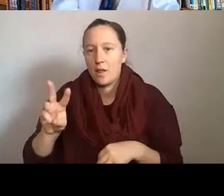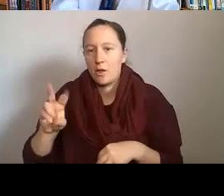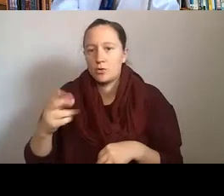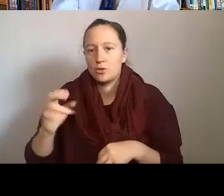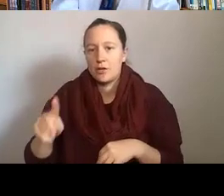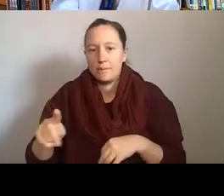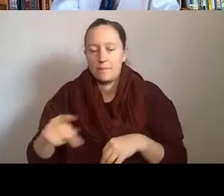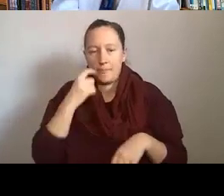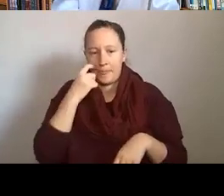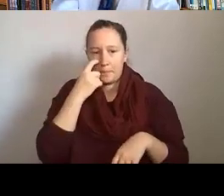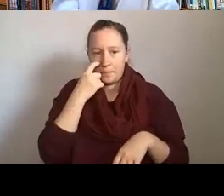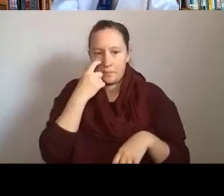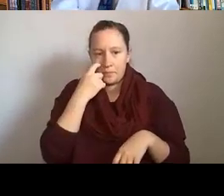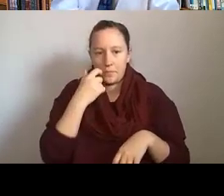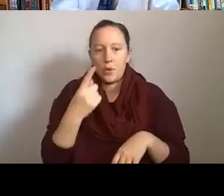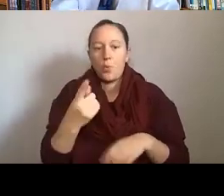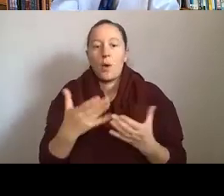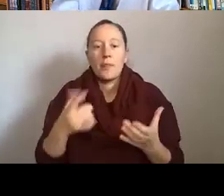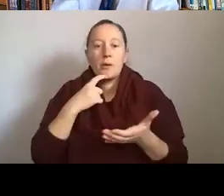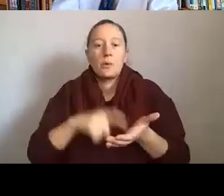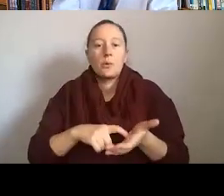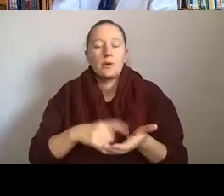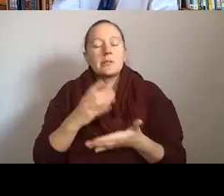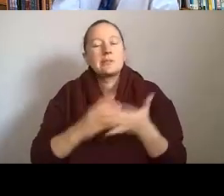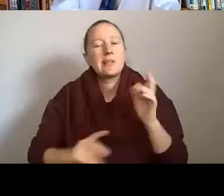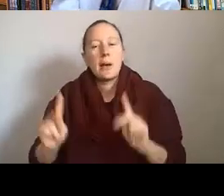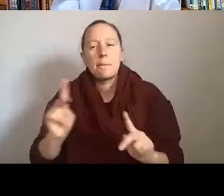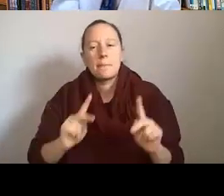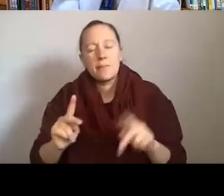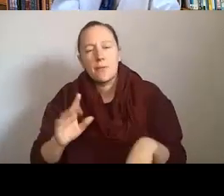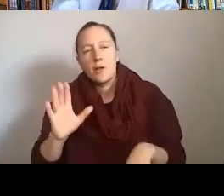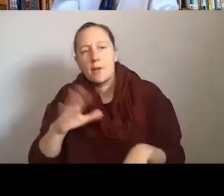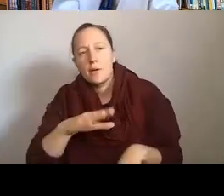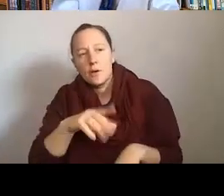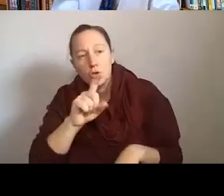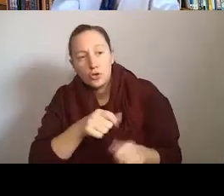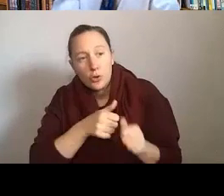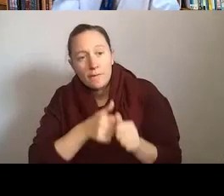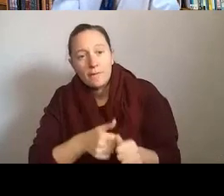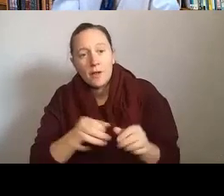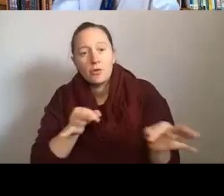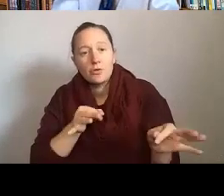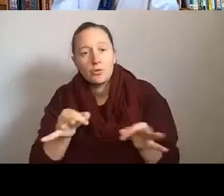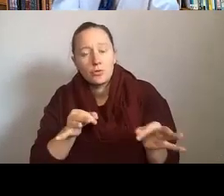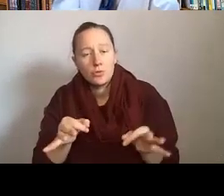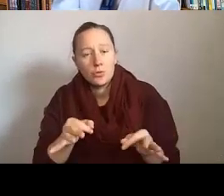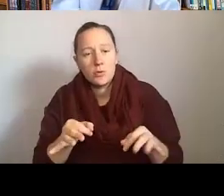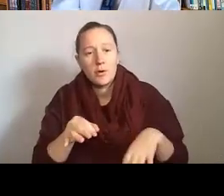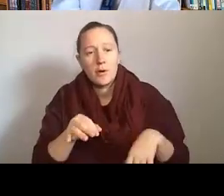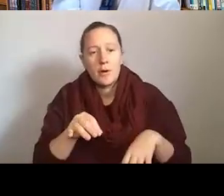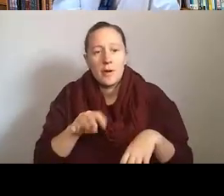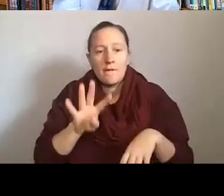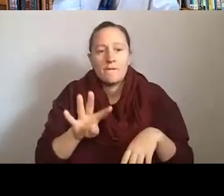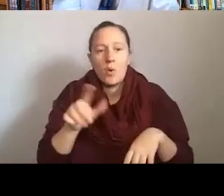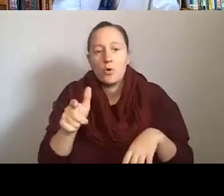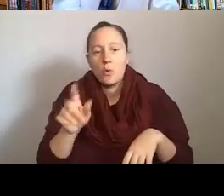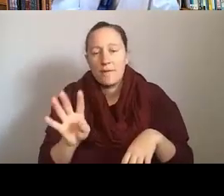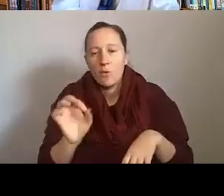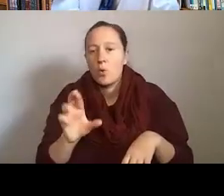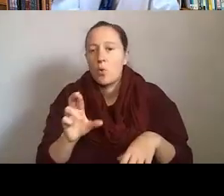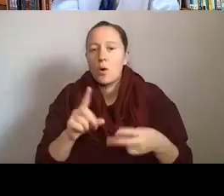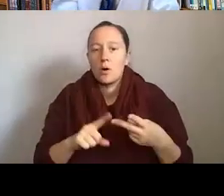One thing to note about that, some people ask, well, should I be following the instructions in the 424 guide or should I be following the instructions in